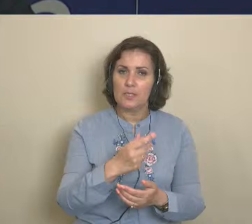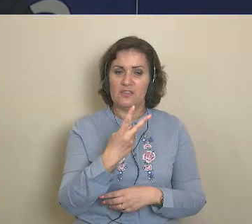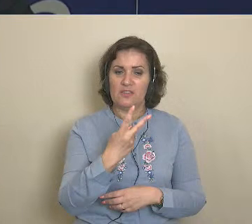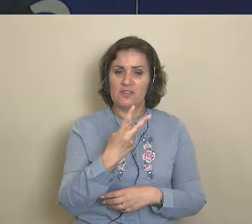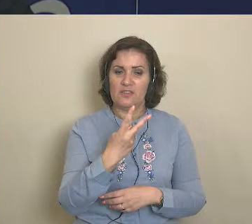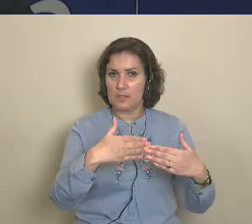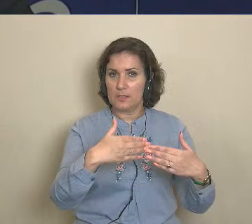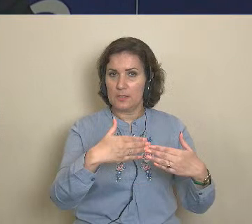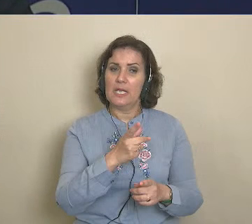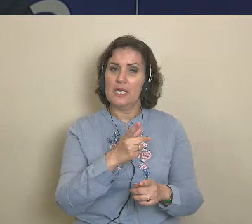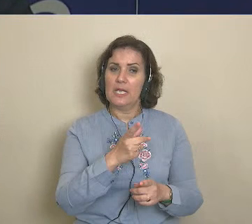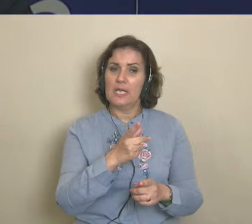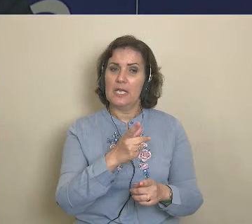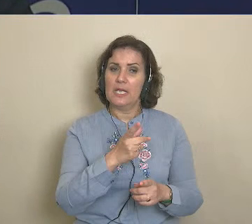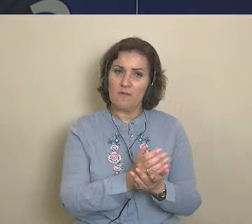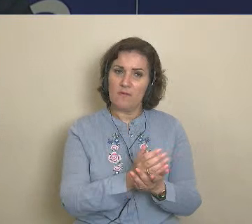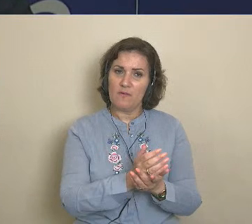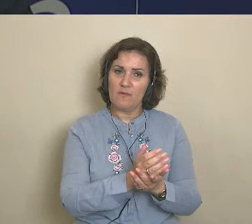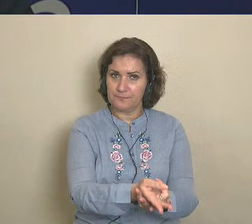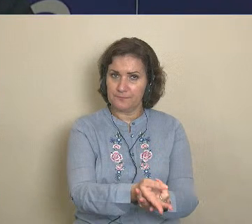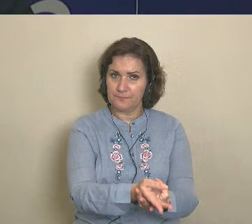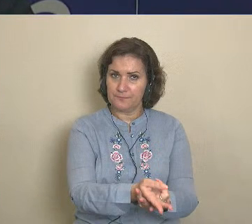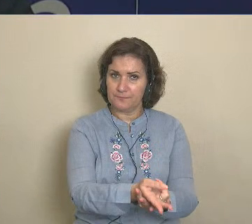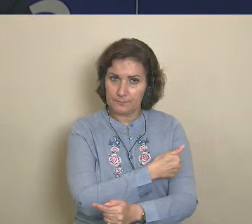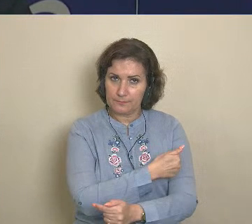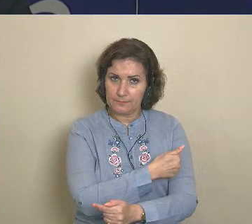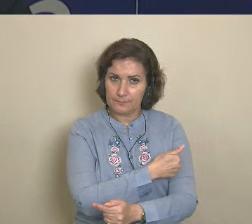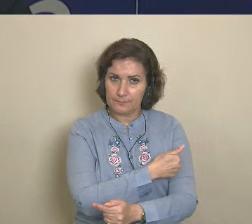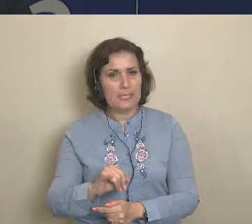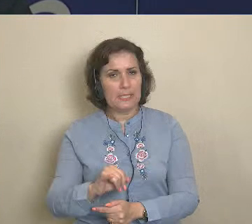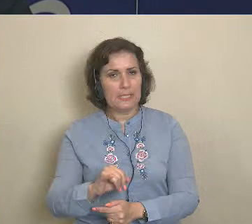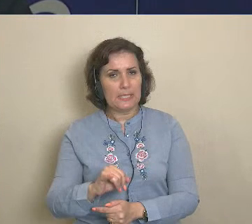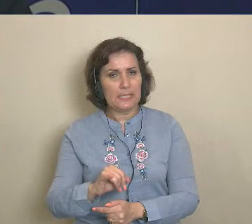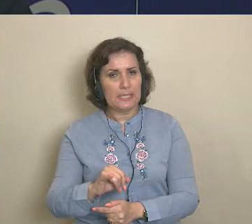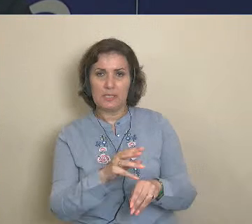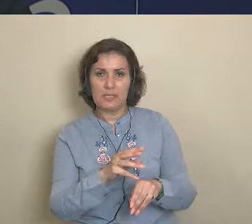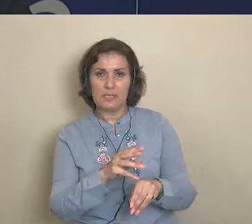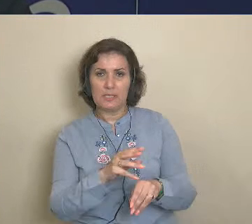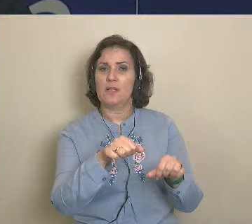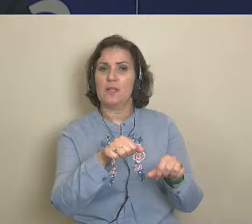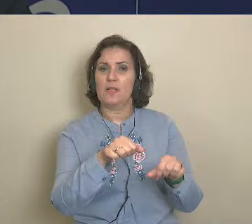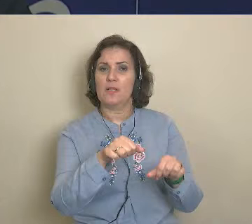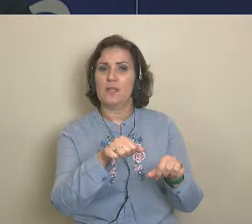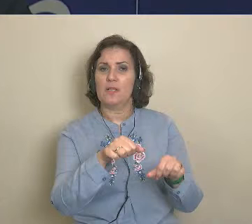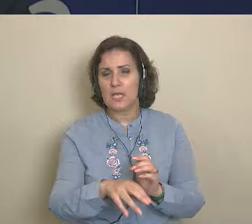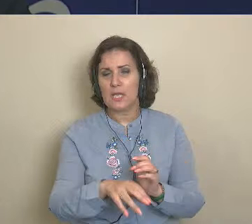days for voting. There are two categories: those who are voting in the stationary,